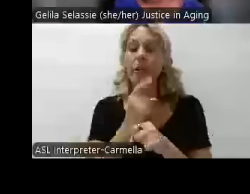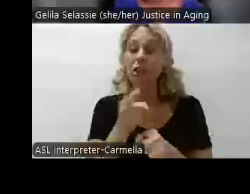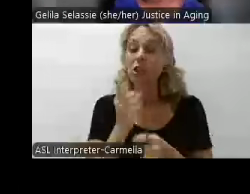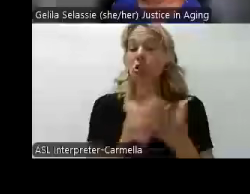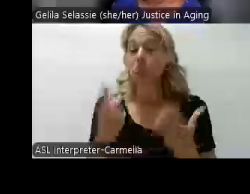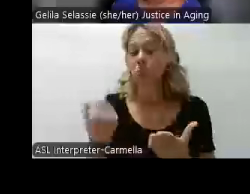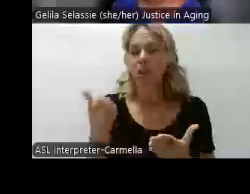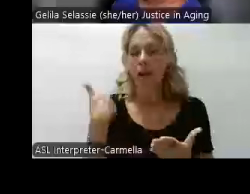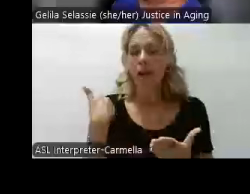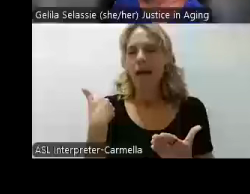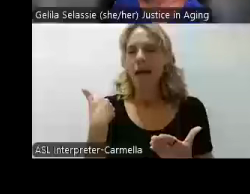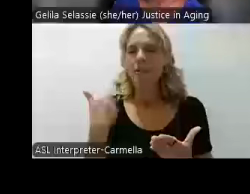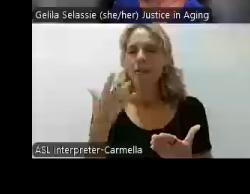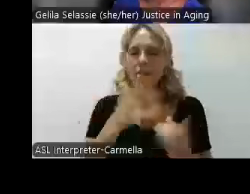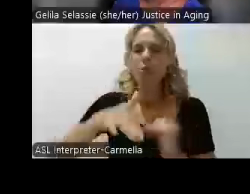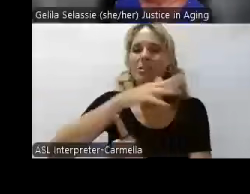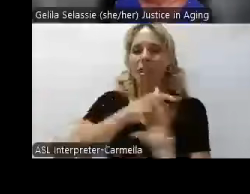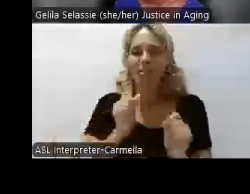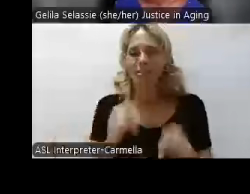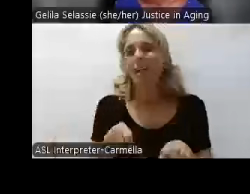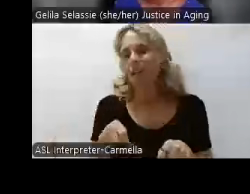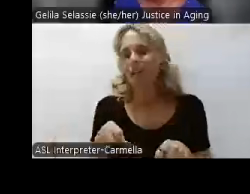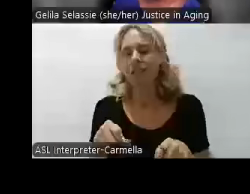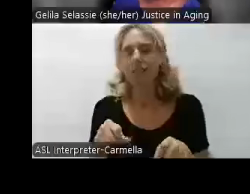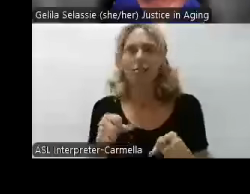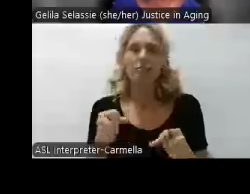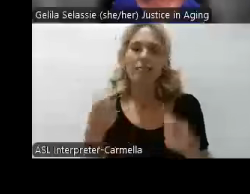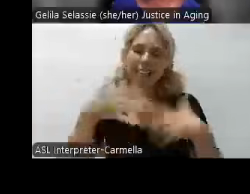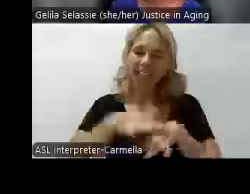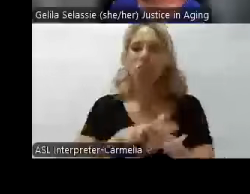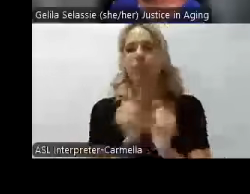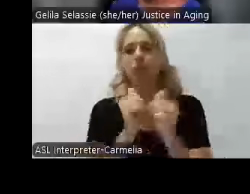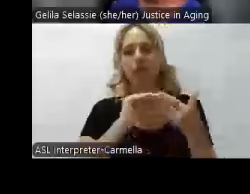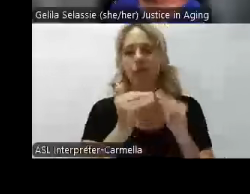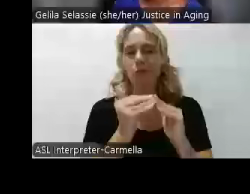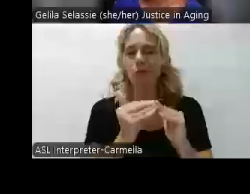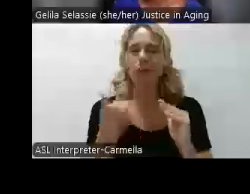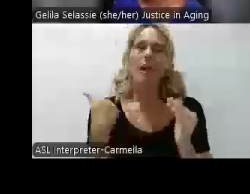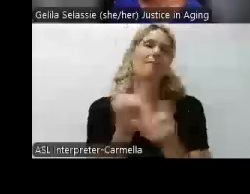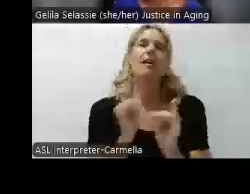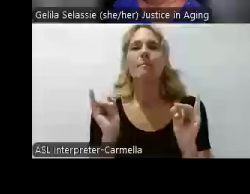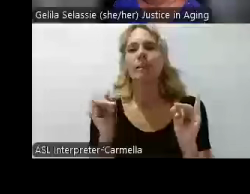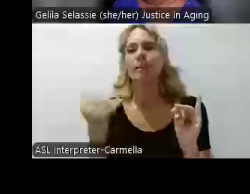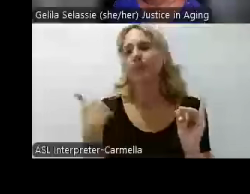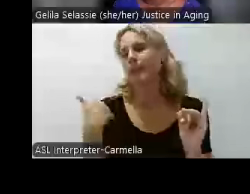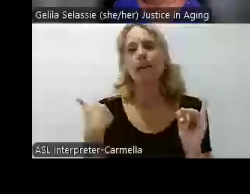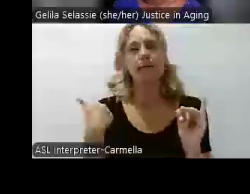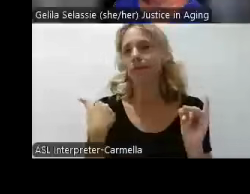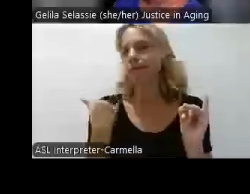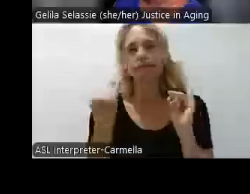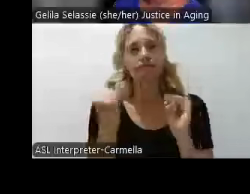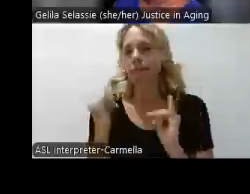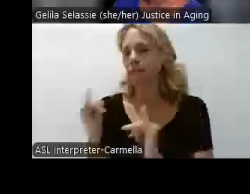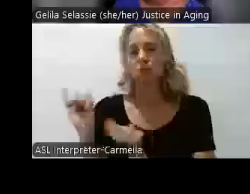somebody in those settings are able to be integrated with the community, have independence, have autonomy, all